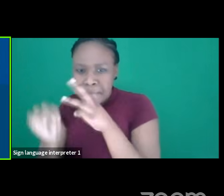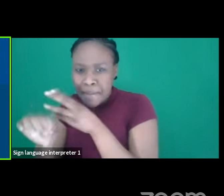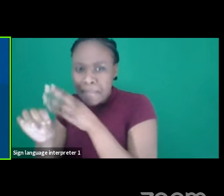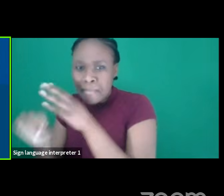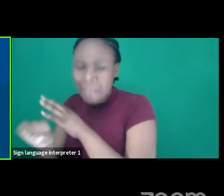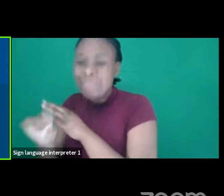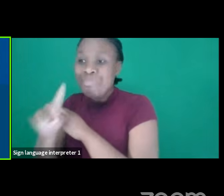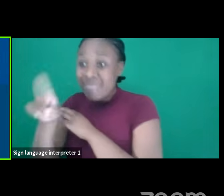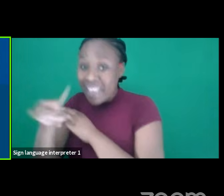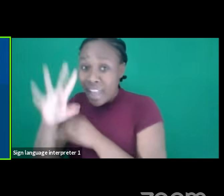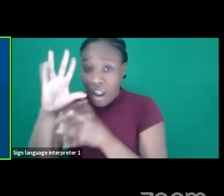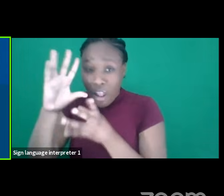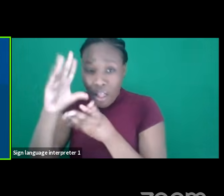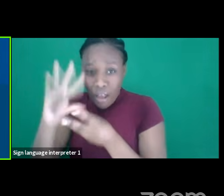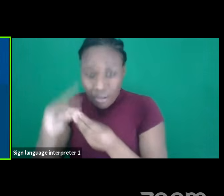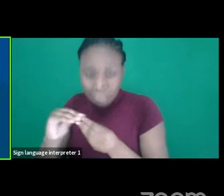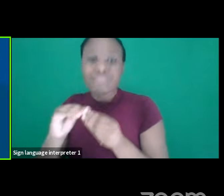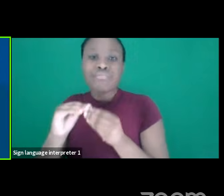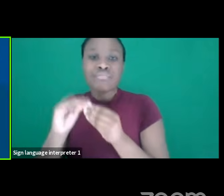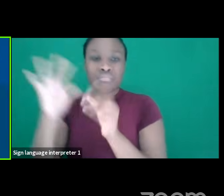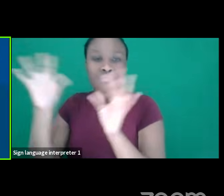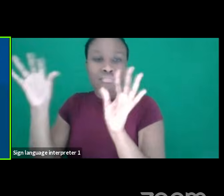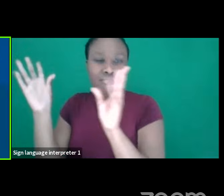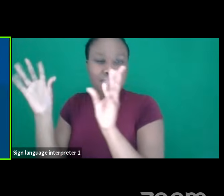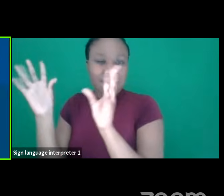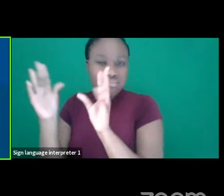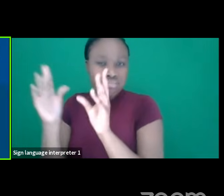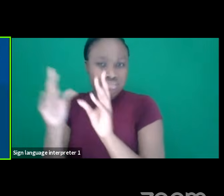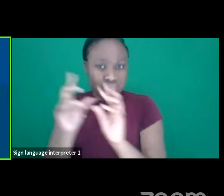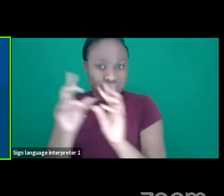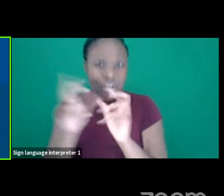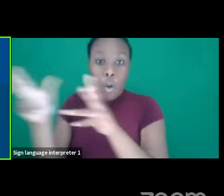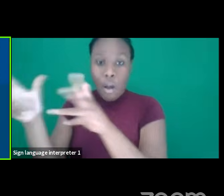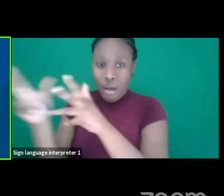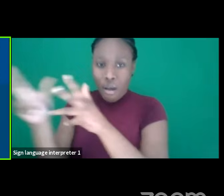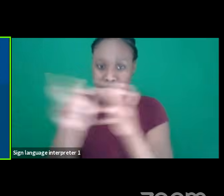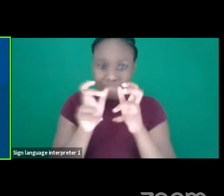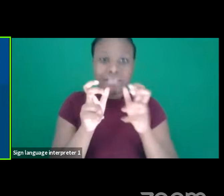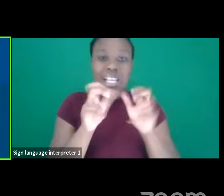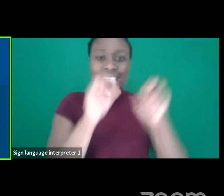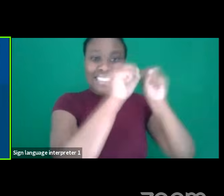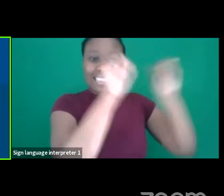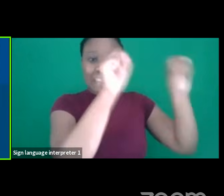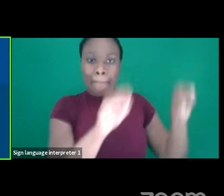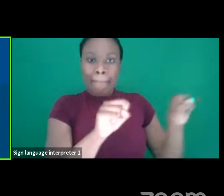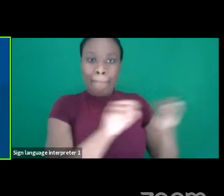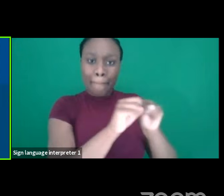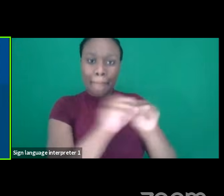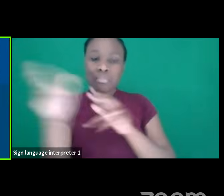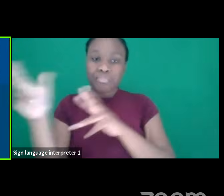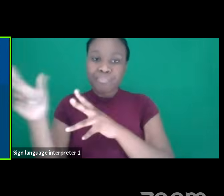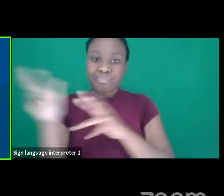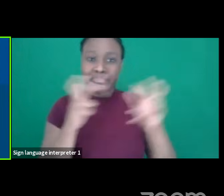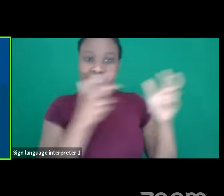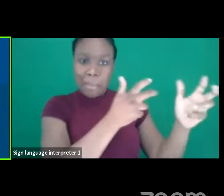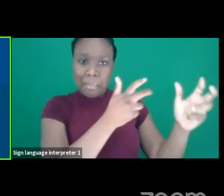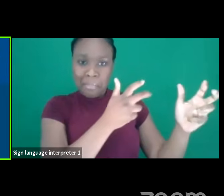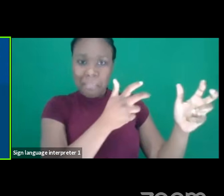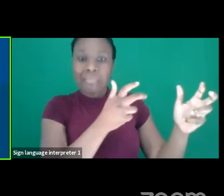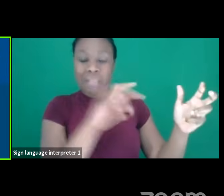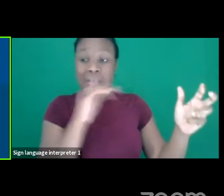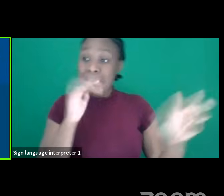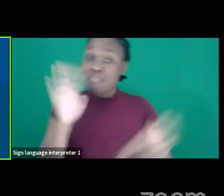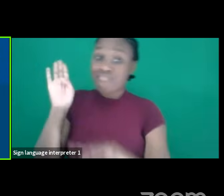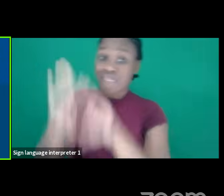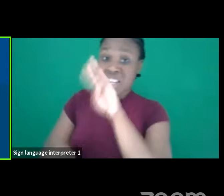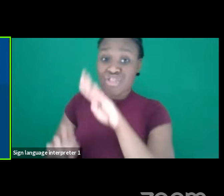able to make non-compliance very difficult for those that are intending to be non-compliant. And then the last